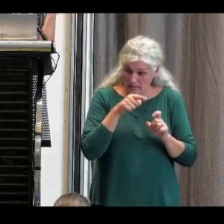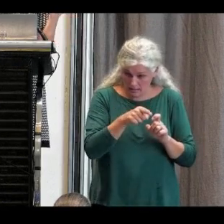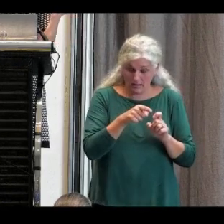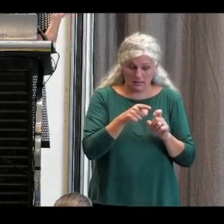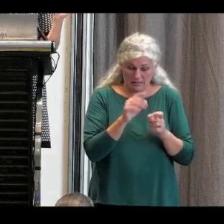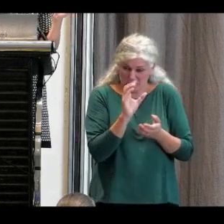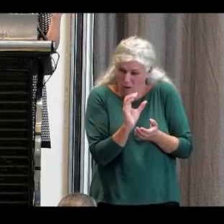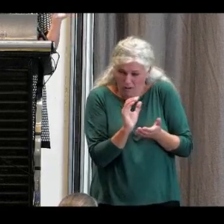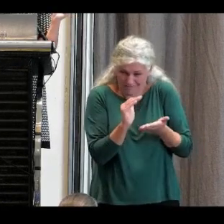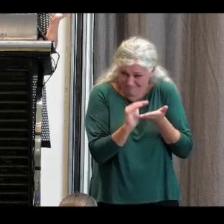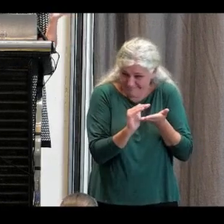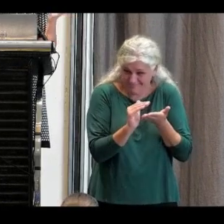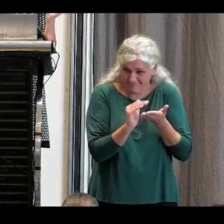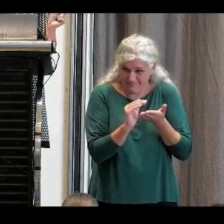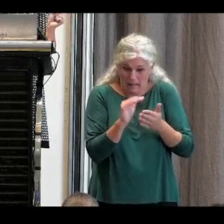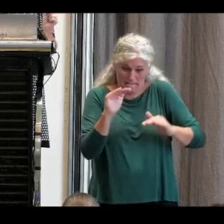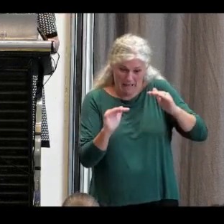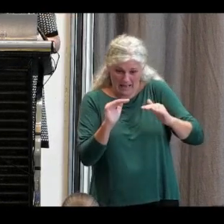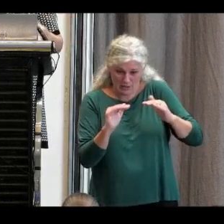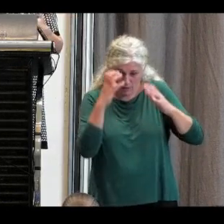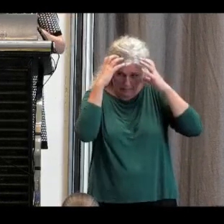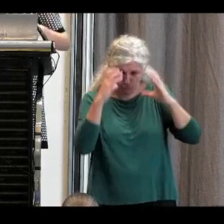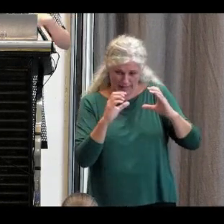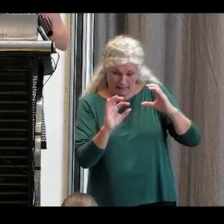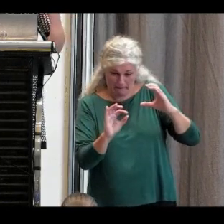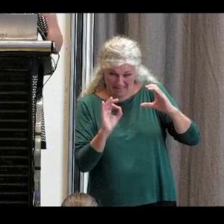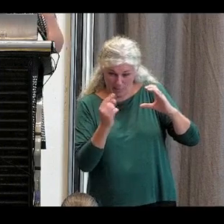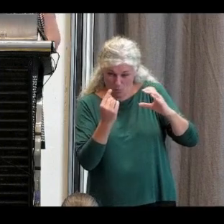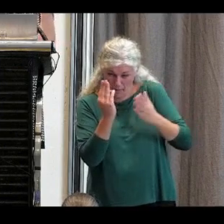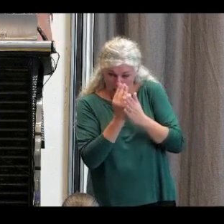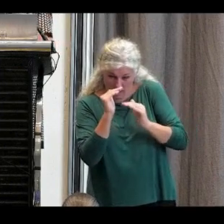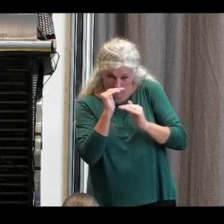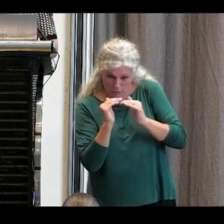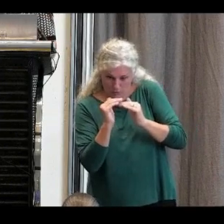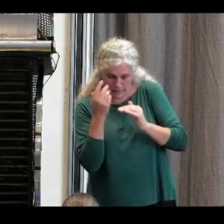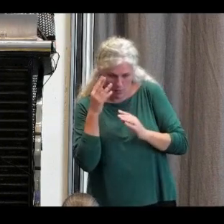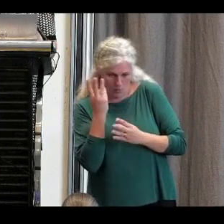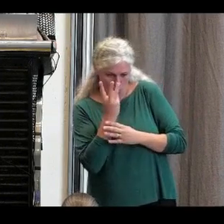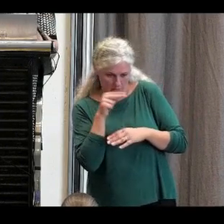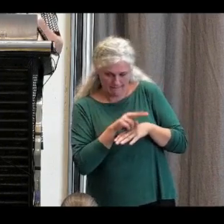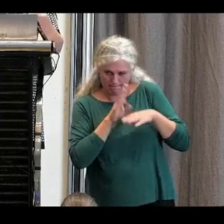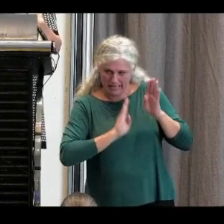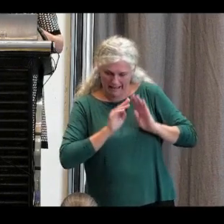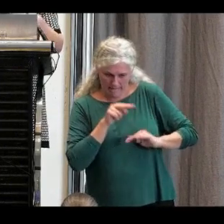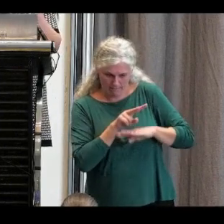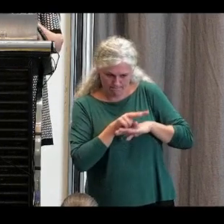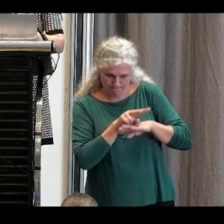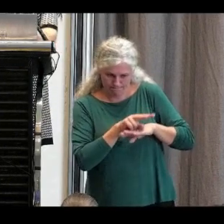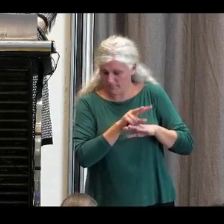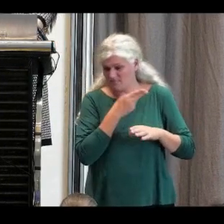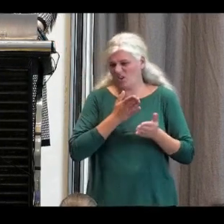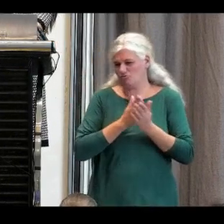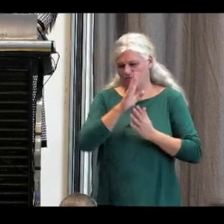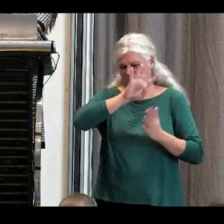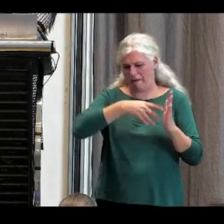a small proportion of the brain, we looked at their behavior. We've seen that, I'm not going to go